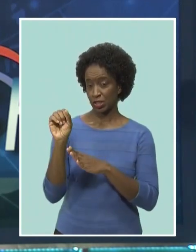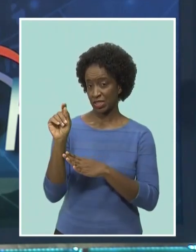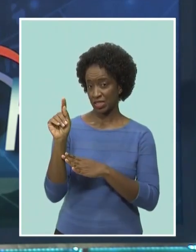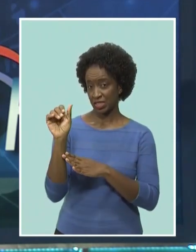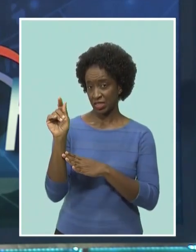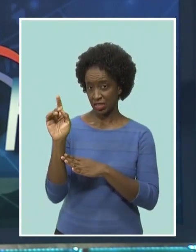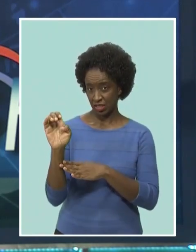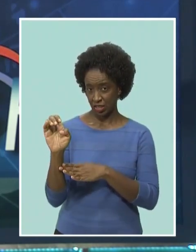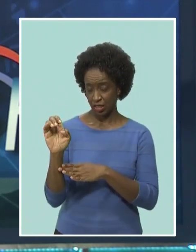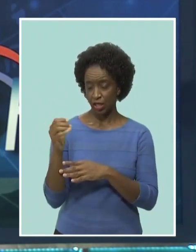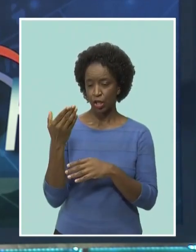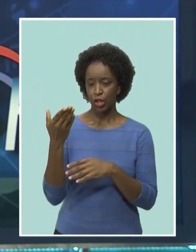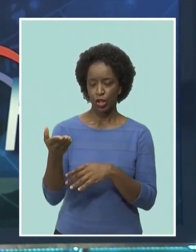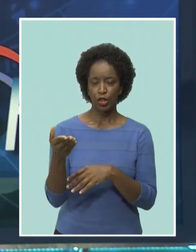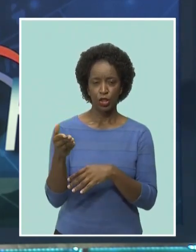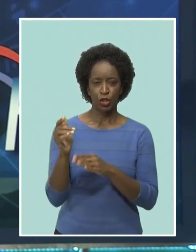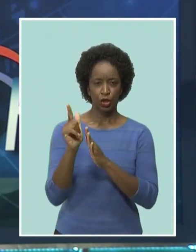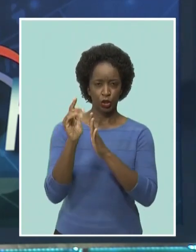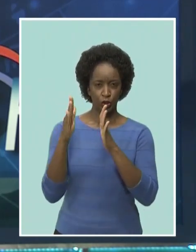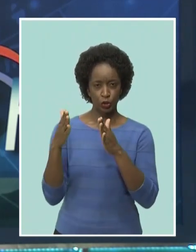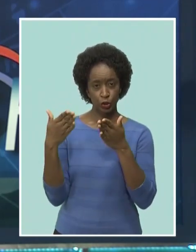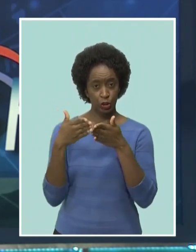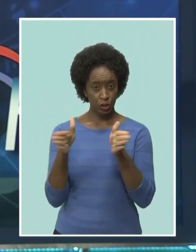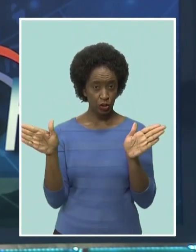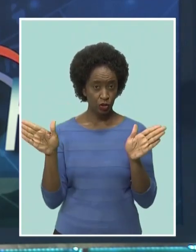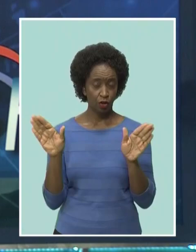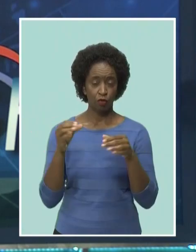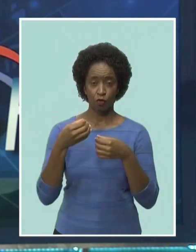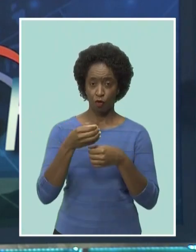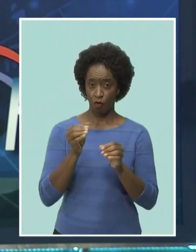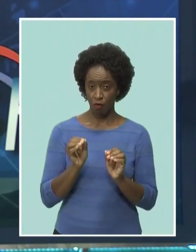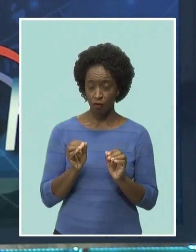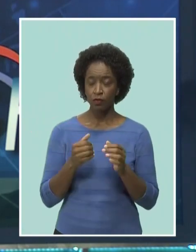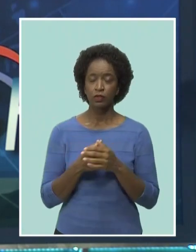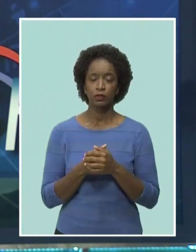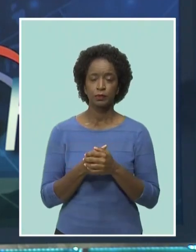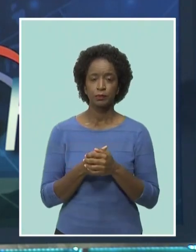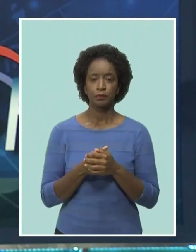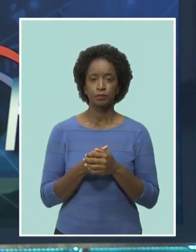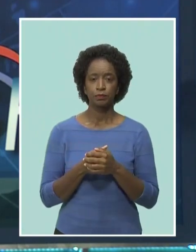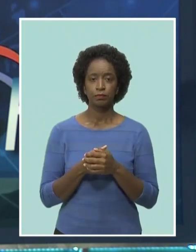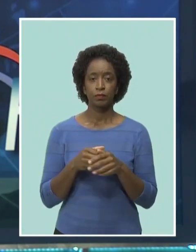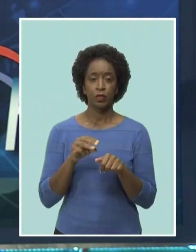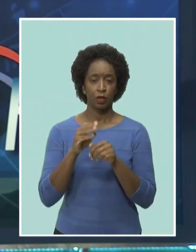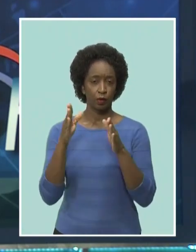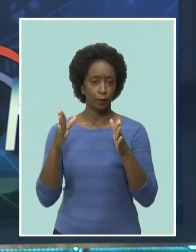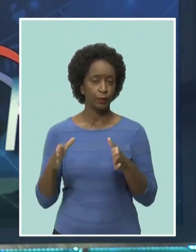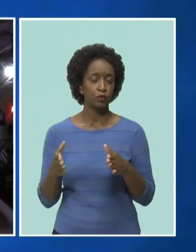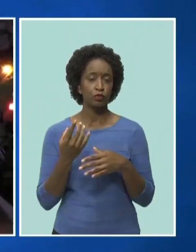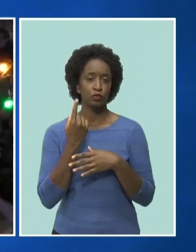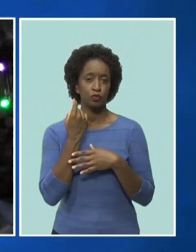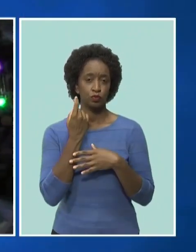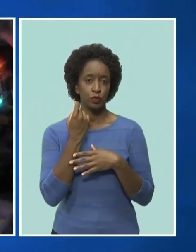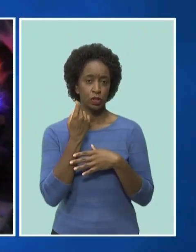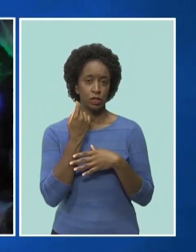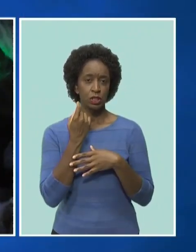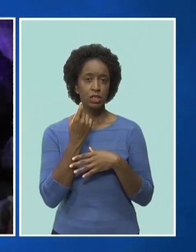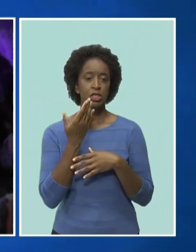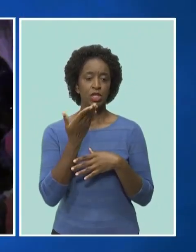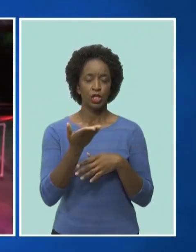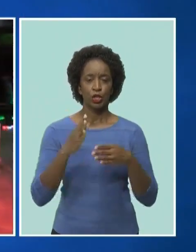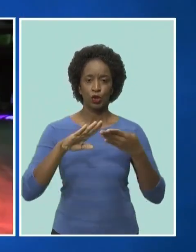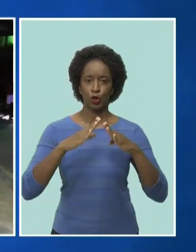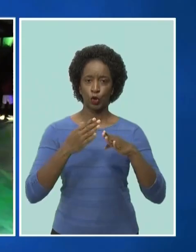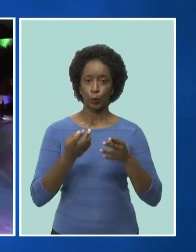crime prevention, Corey Lane. Minister Lane, who is also the MP for the city of Bridgetown, made the point recently during a community skating